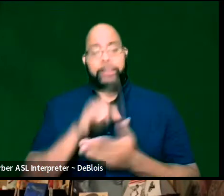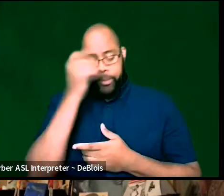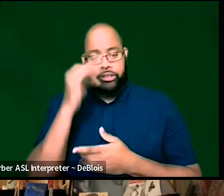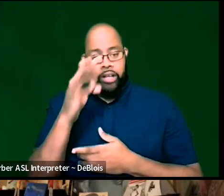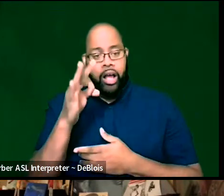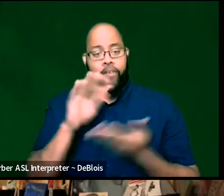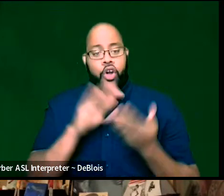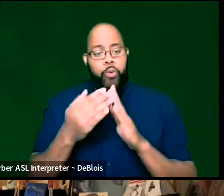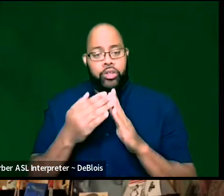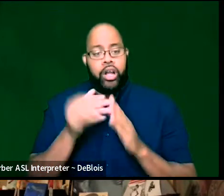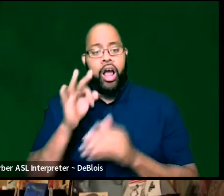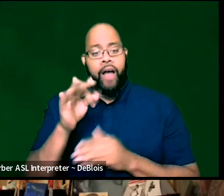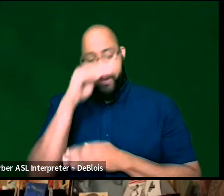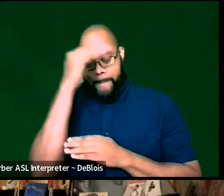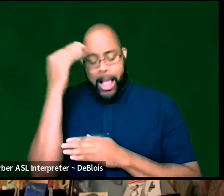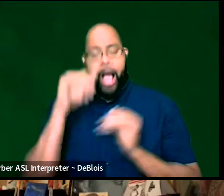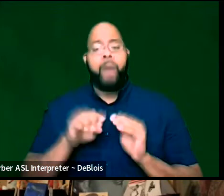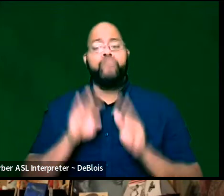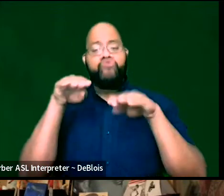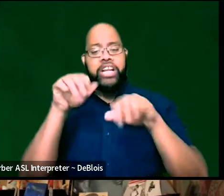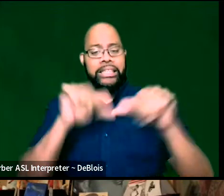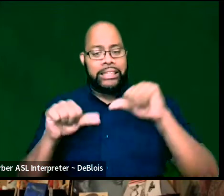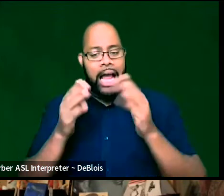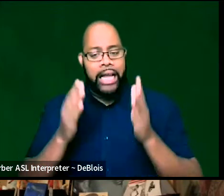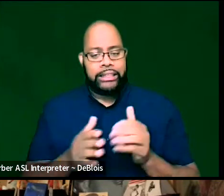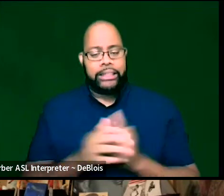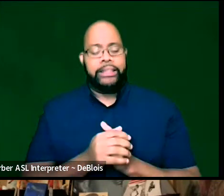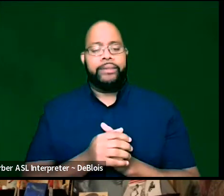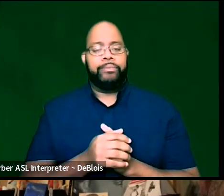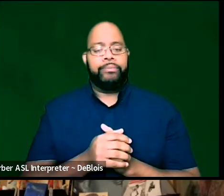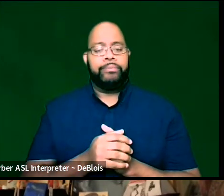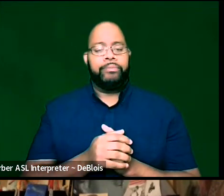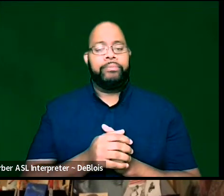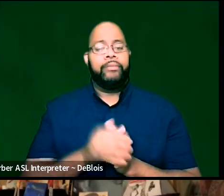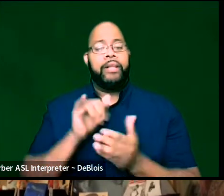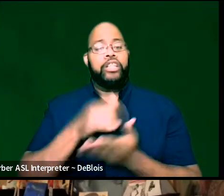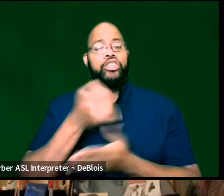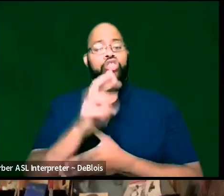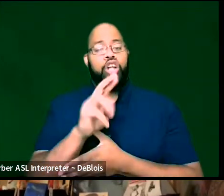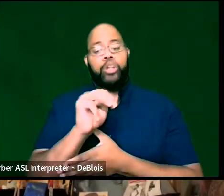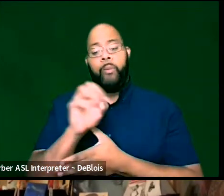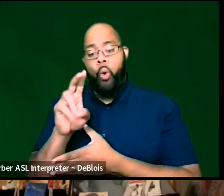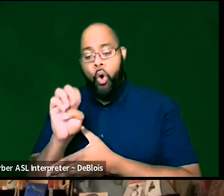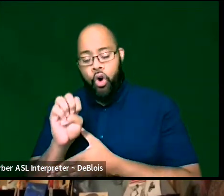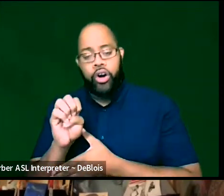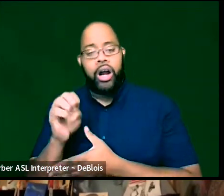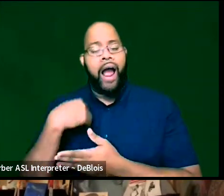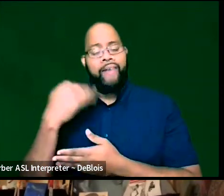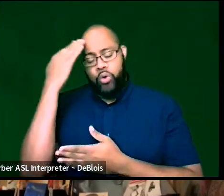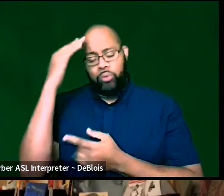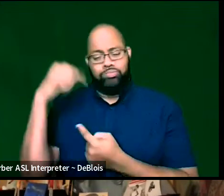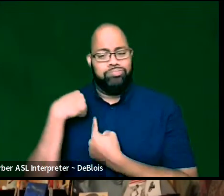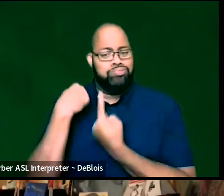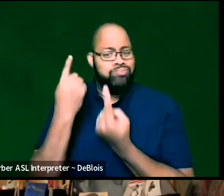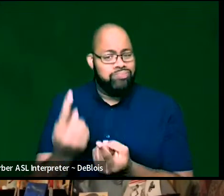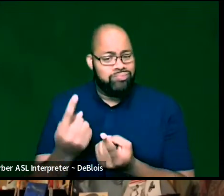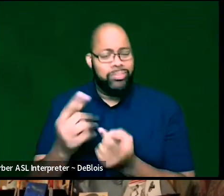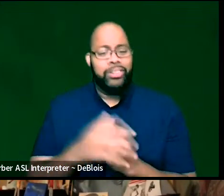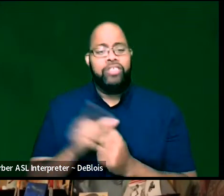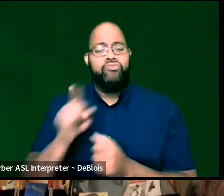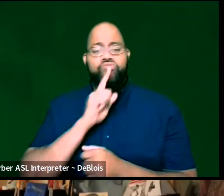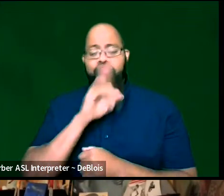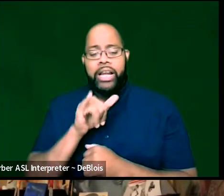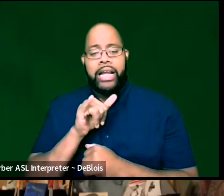of a community of Black marine scientists. It's Dr. Moore, who I've known for quite some time, who